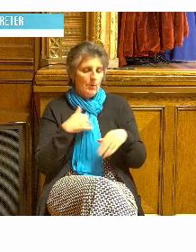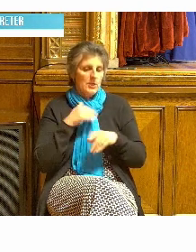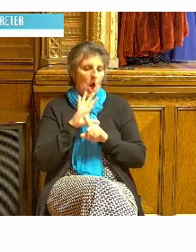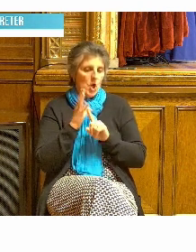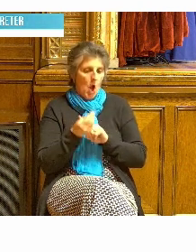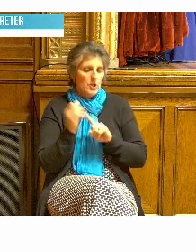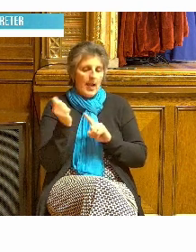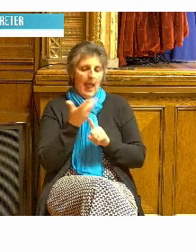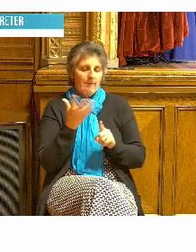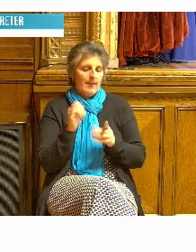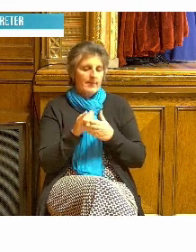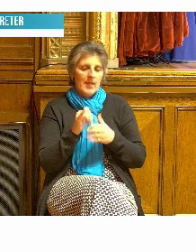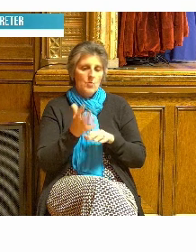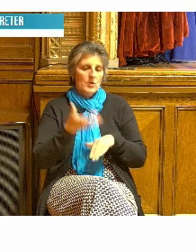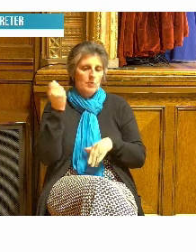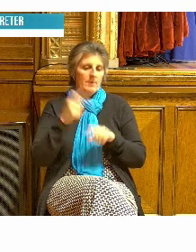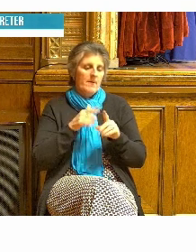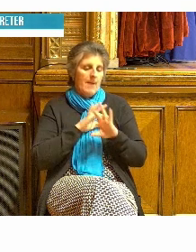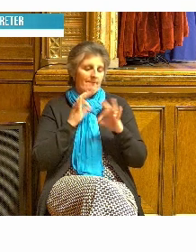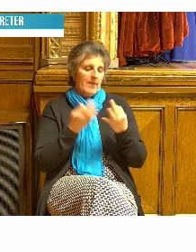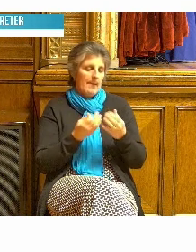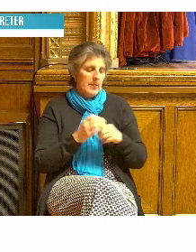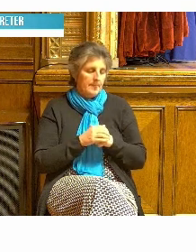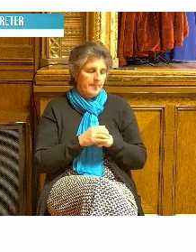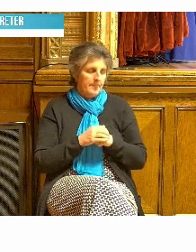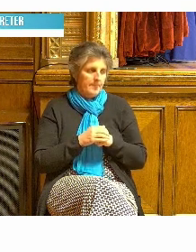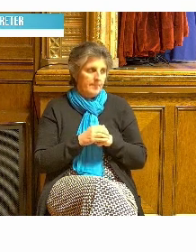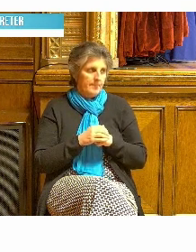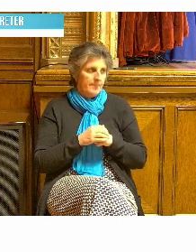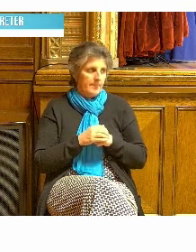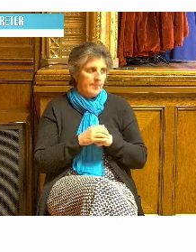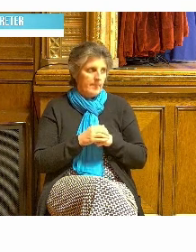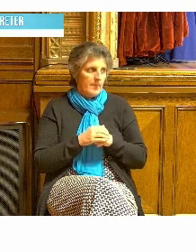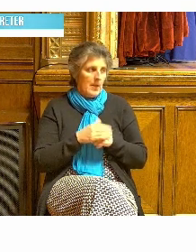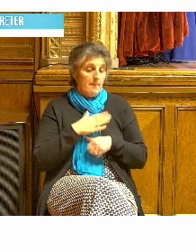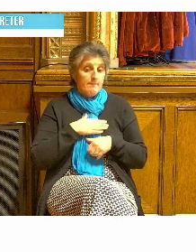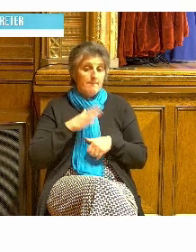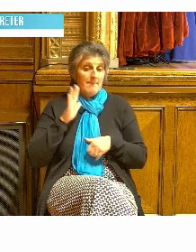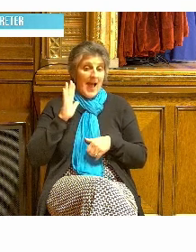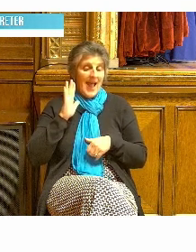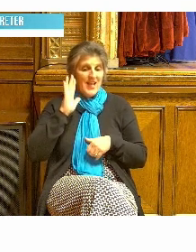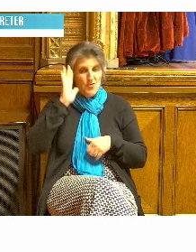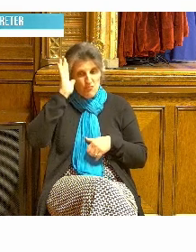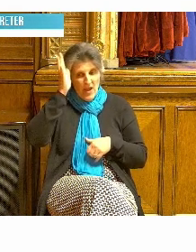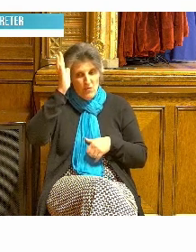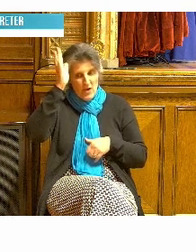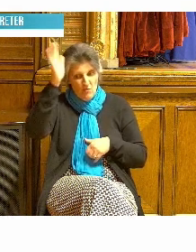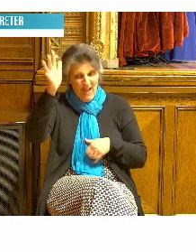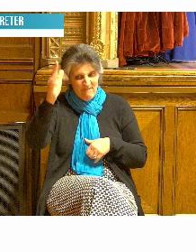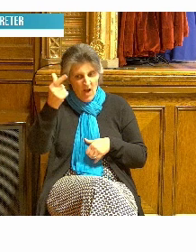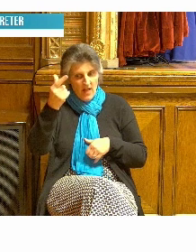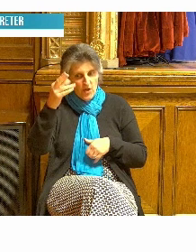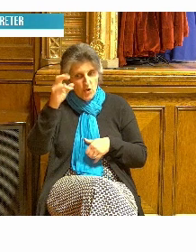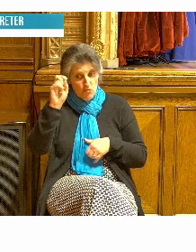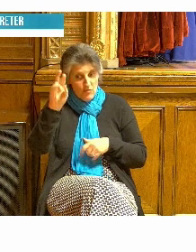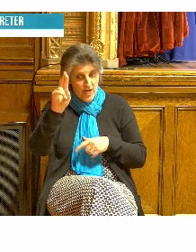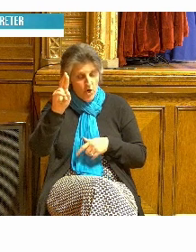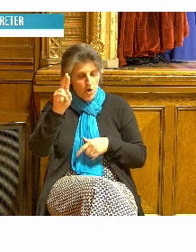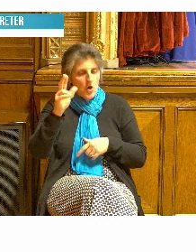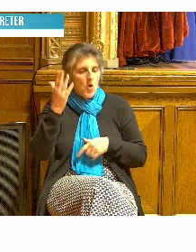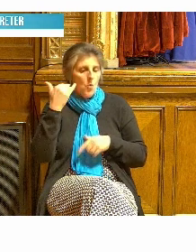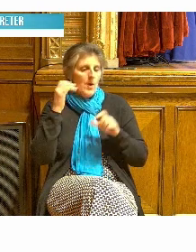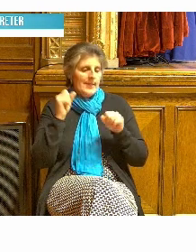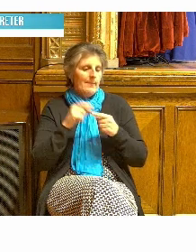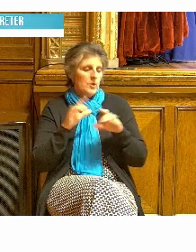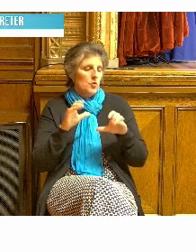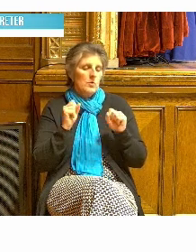culture, and everything was stripped from my family. My great-great-grandfather Greer was able to